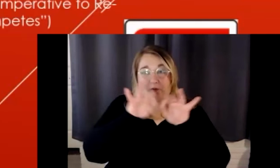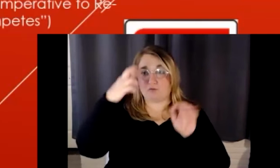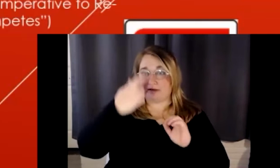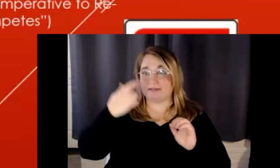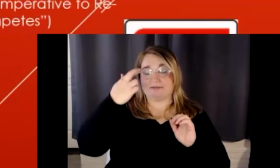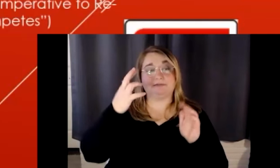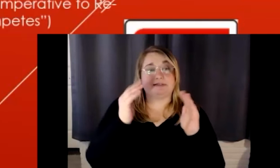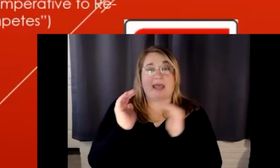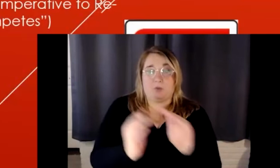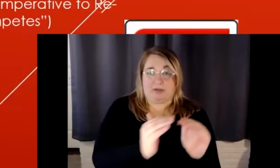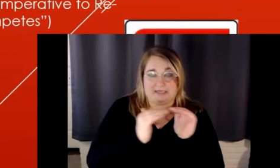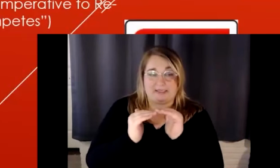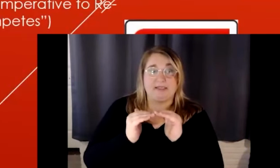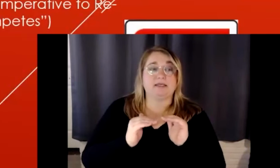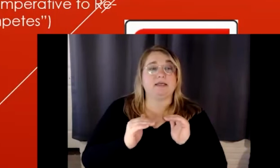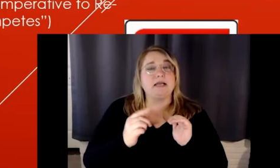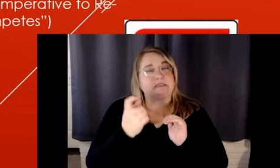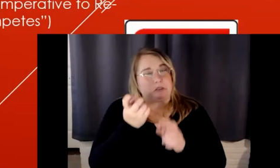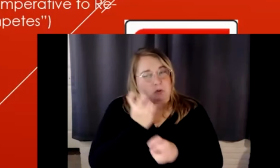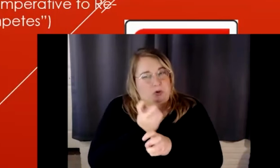little difficult to see here.